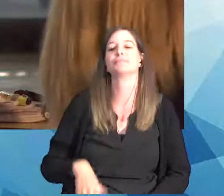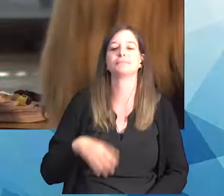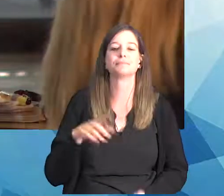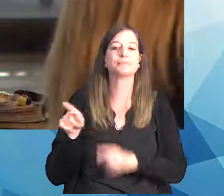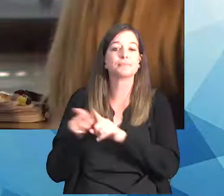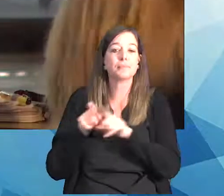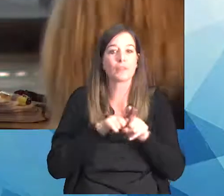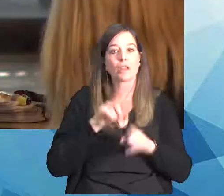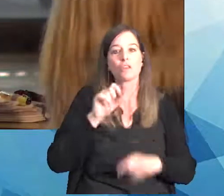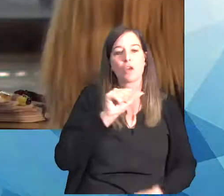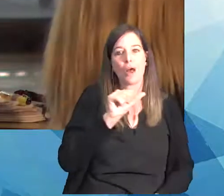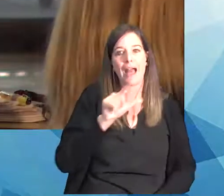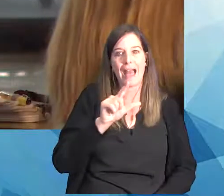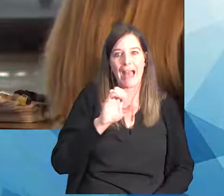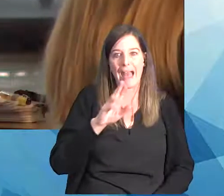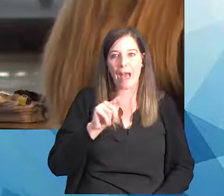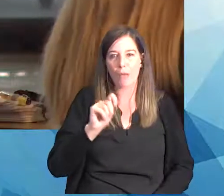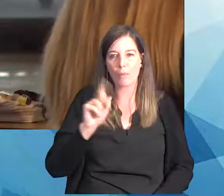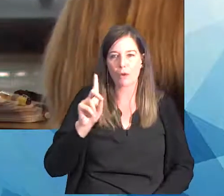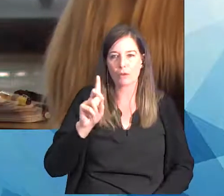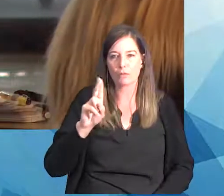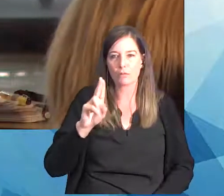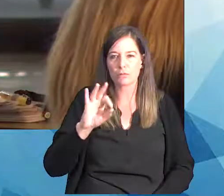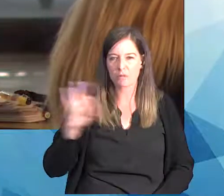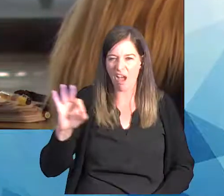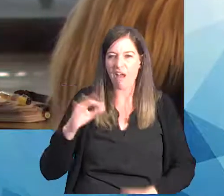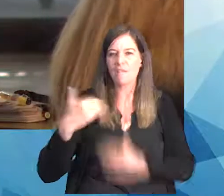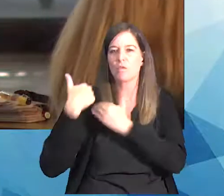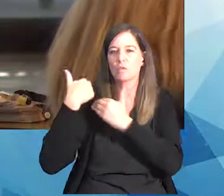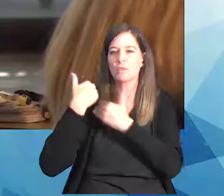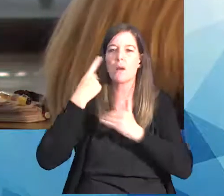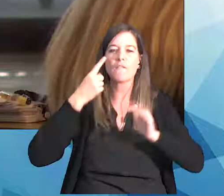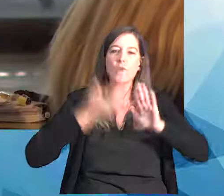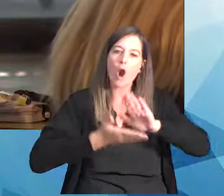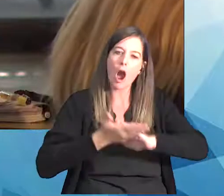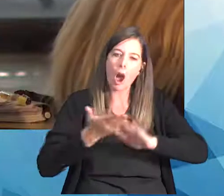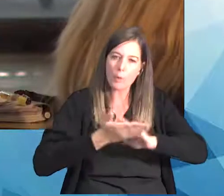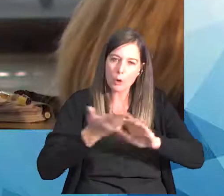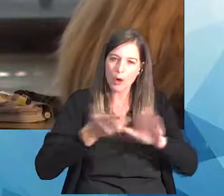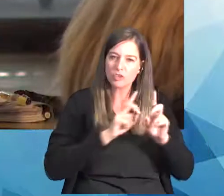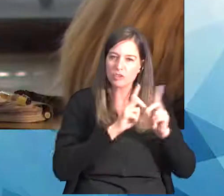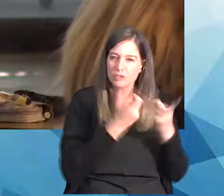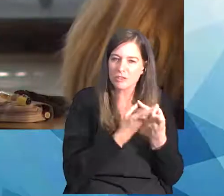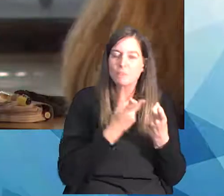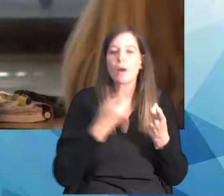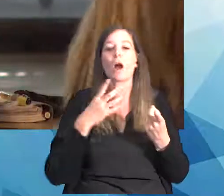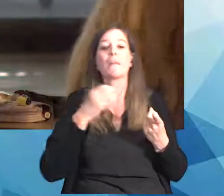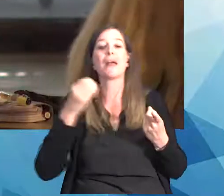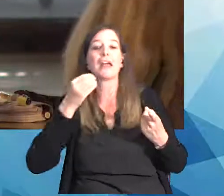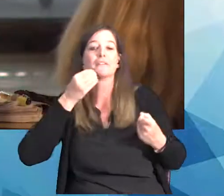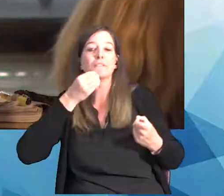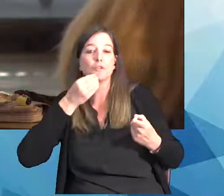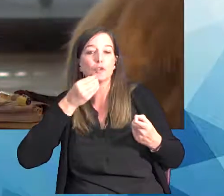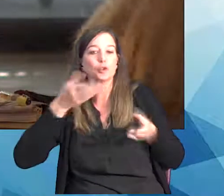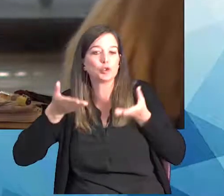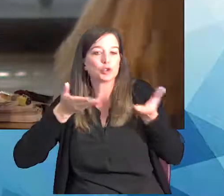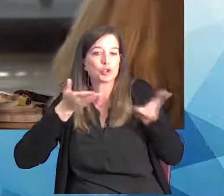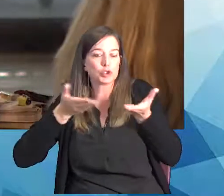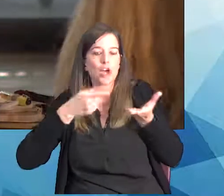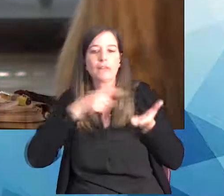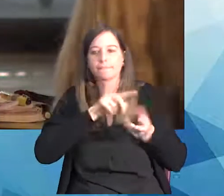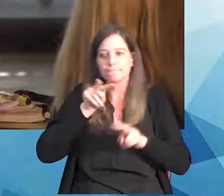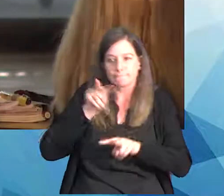Albert Duff, specifically our food services unit, has been very busy assessing the efficiency of the food